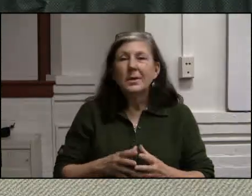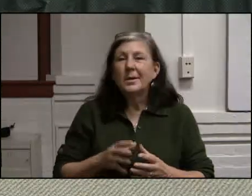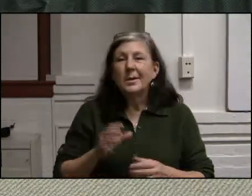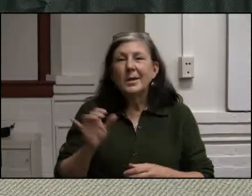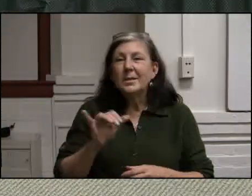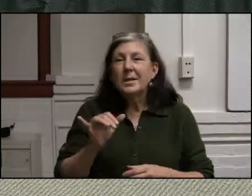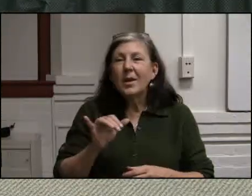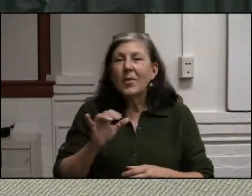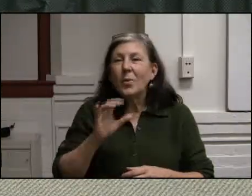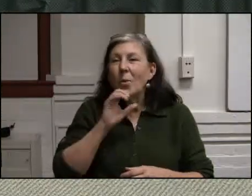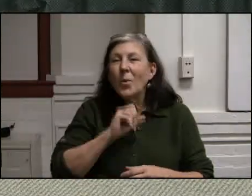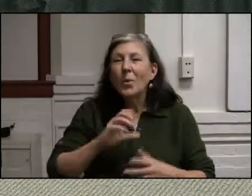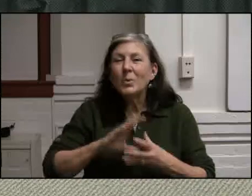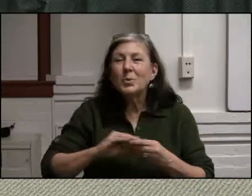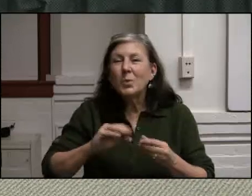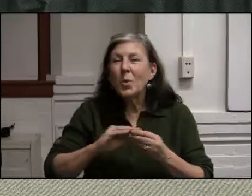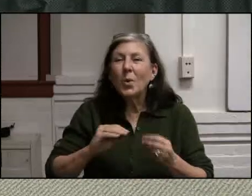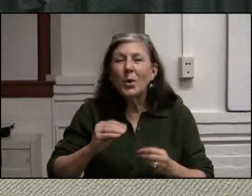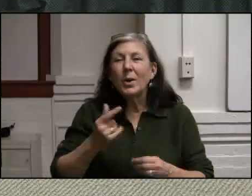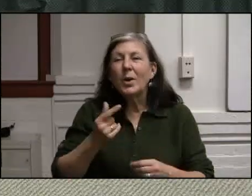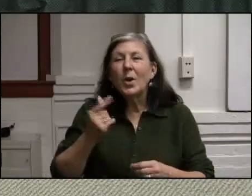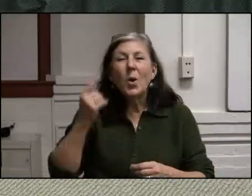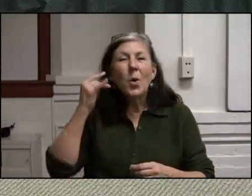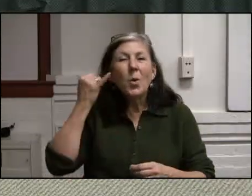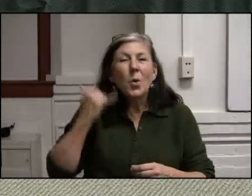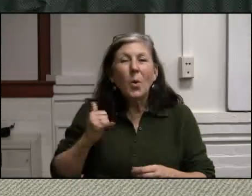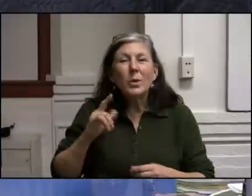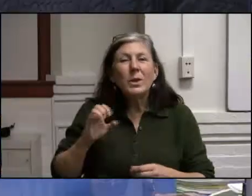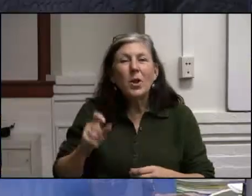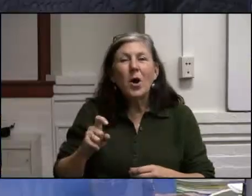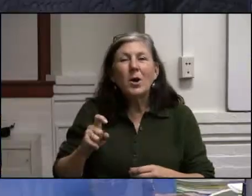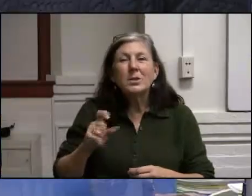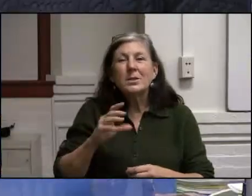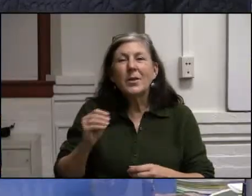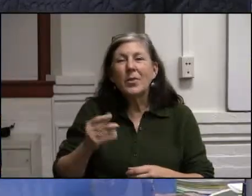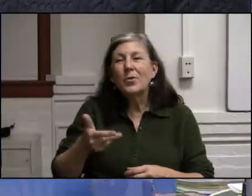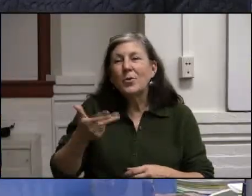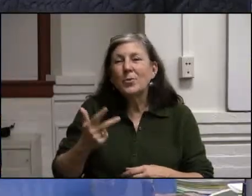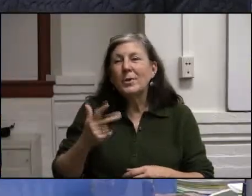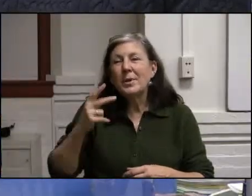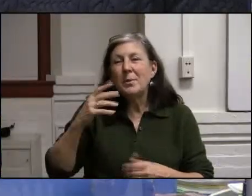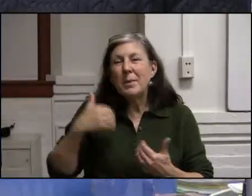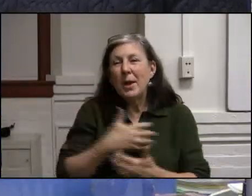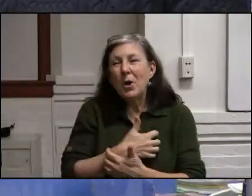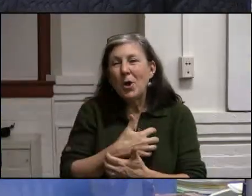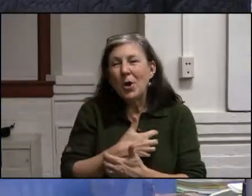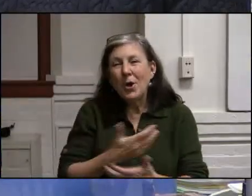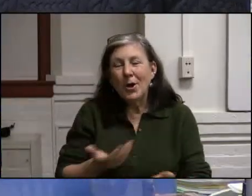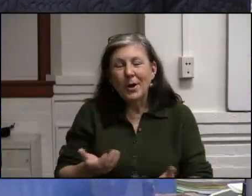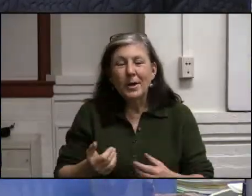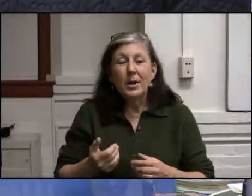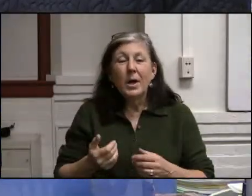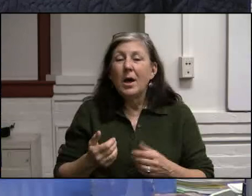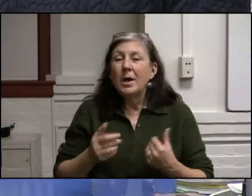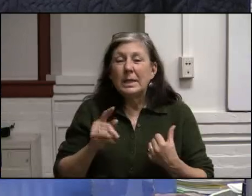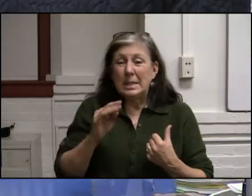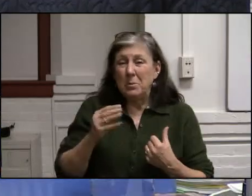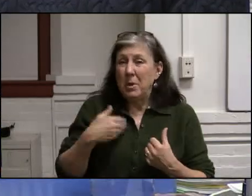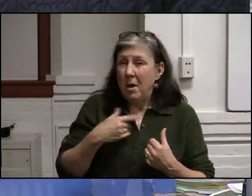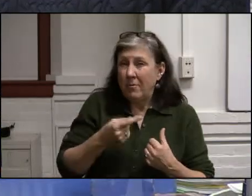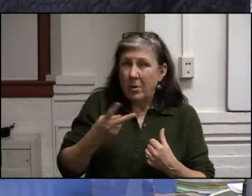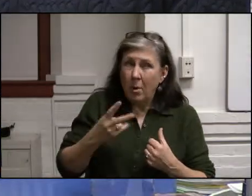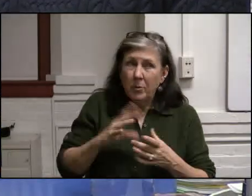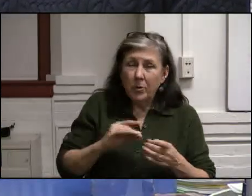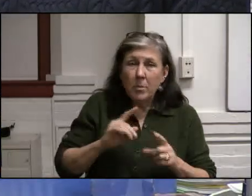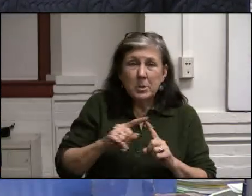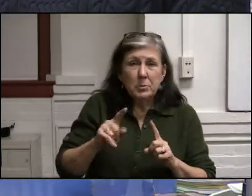effect. Yes. Or anti-Goldilocks. Yes. I mean, I had a couple comments too, but I was just going to throw it out. Anybody